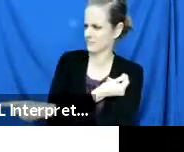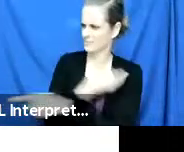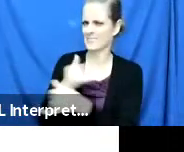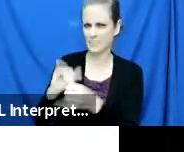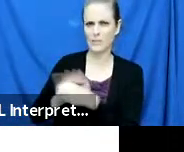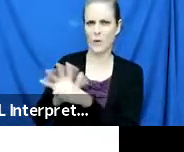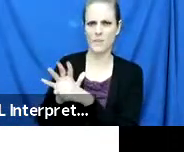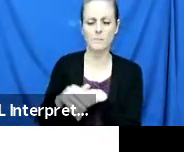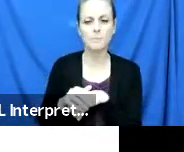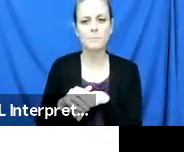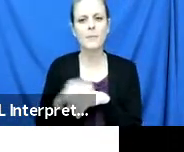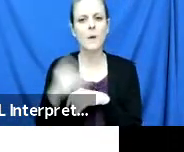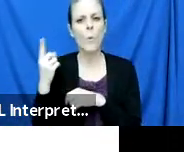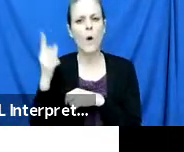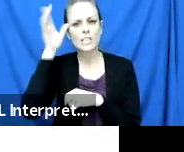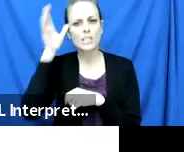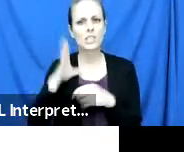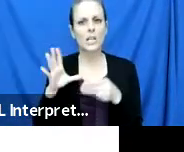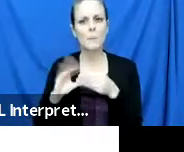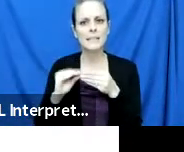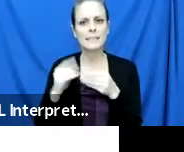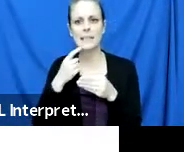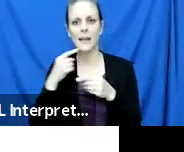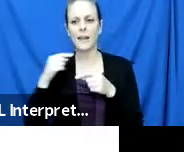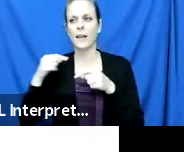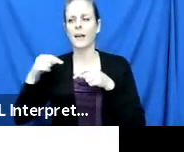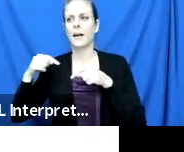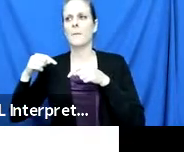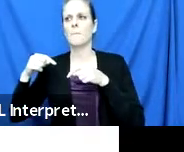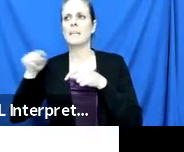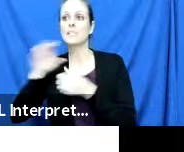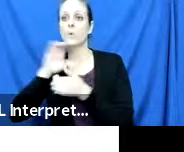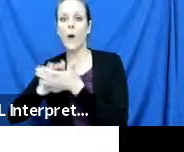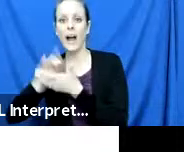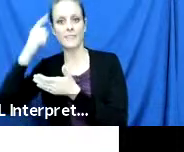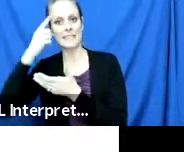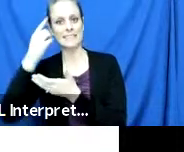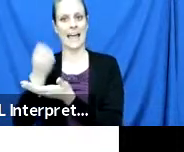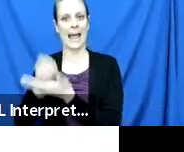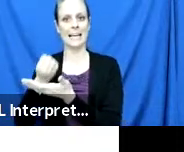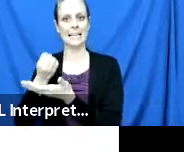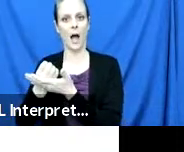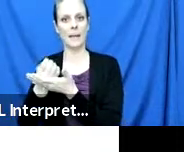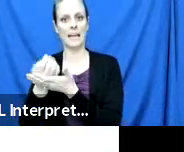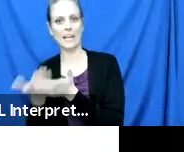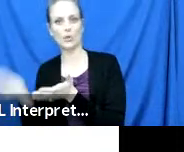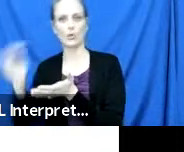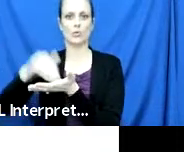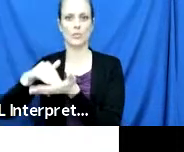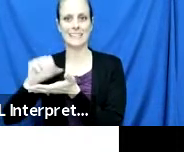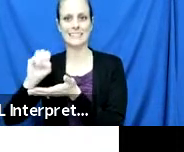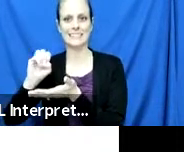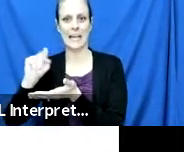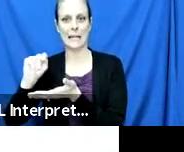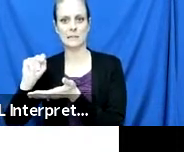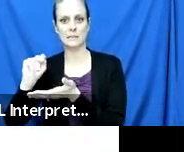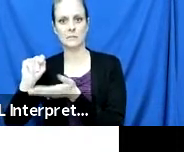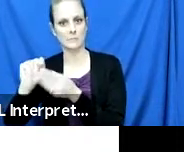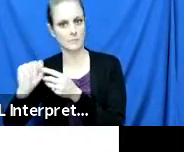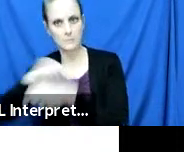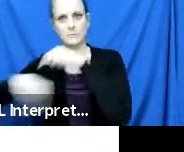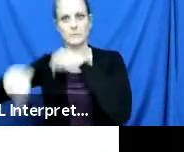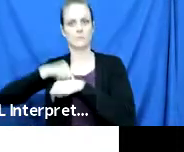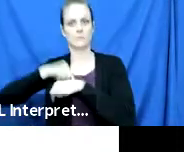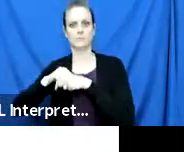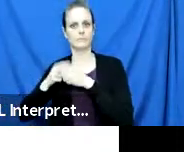told him it was an economic reset. Then also we asked people who their trusted messengers are,